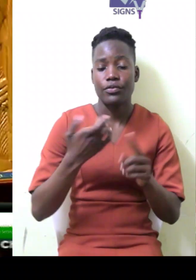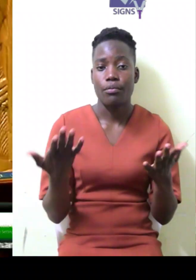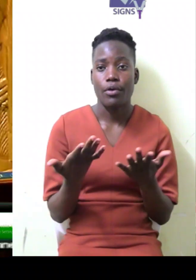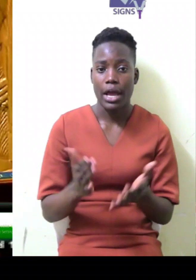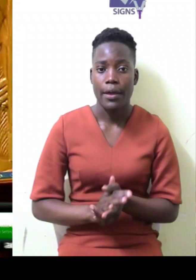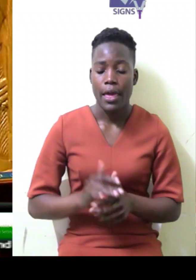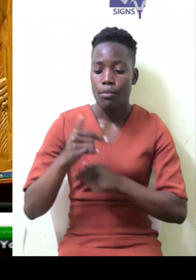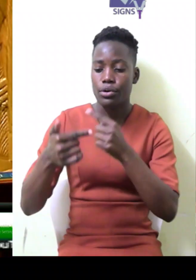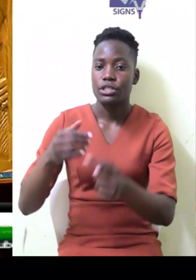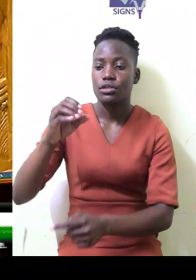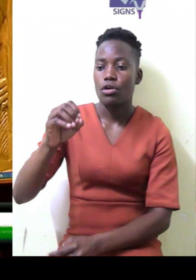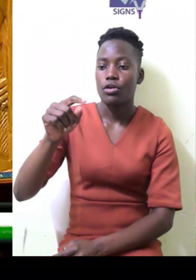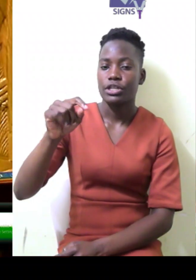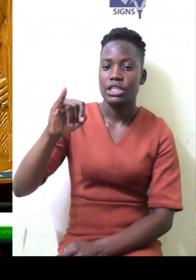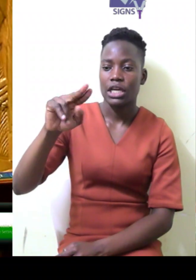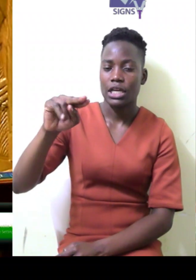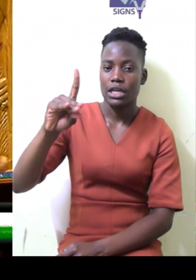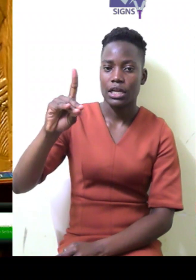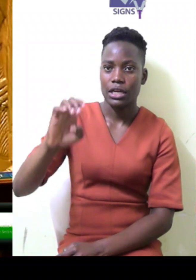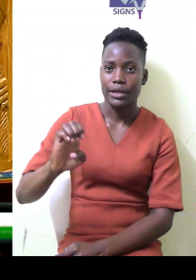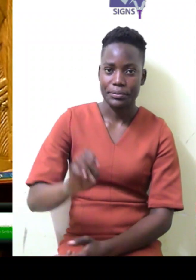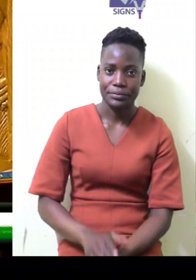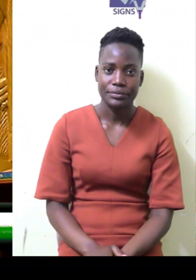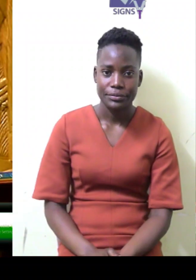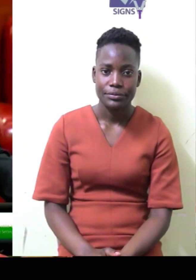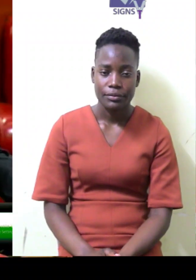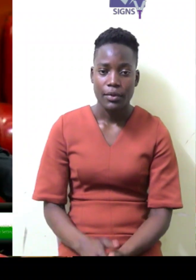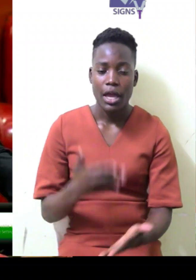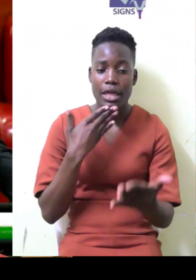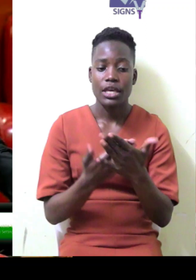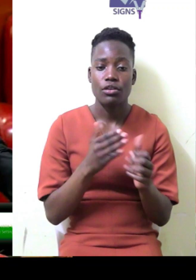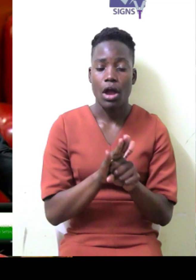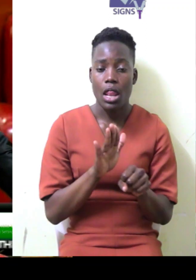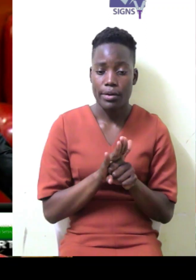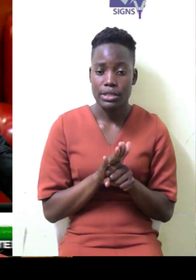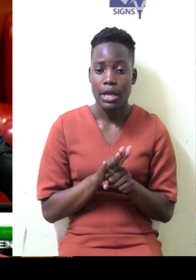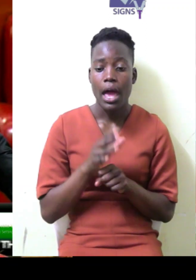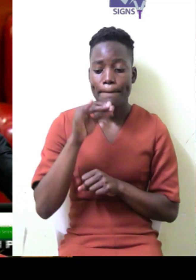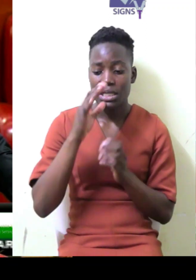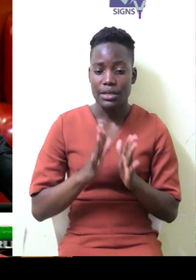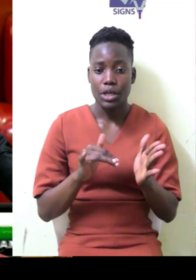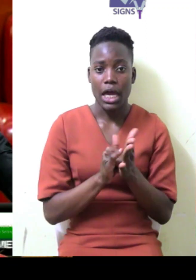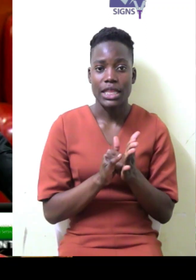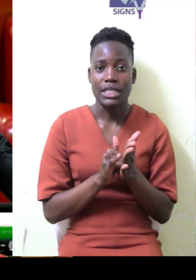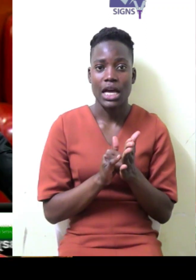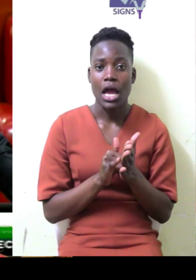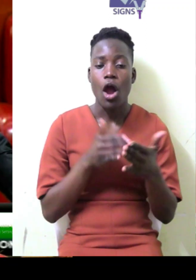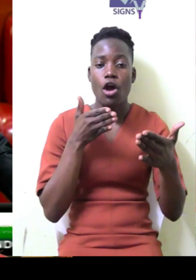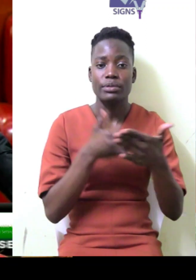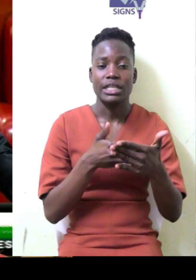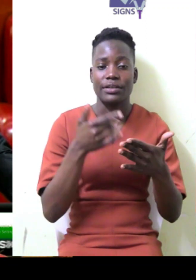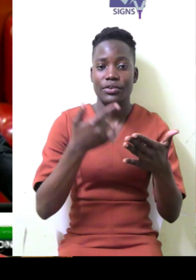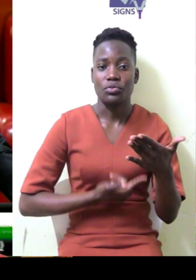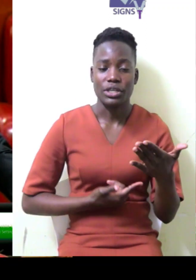Proceed, Otiende Omolo. Yes. Thank you, Mr. Speaker. Mr. Speaker, that objection is symptomatic to the